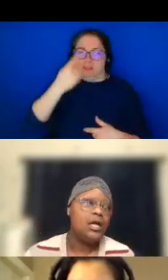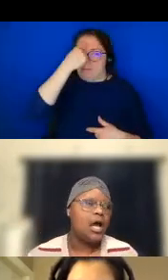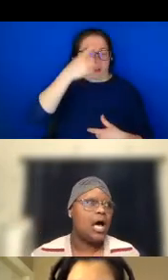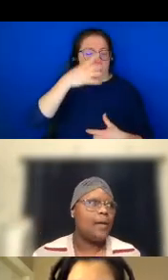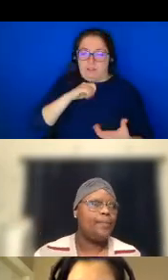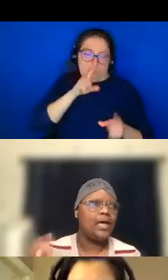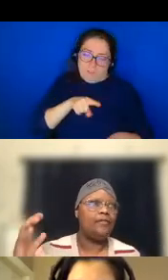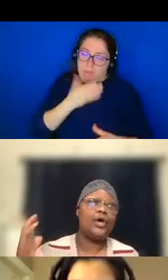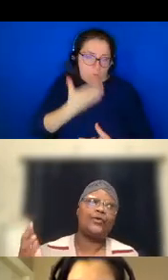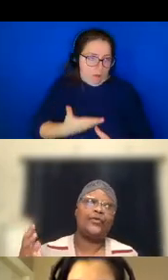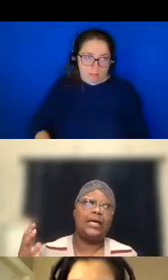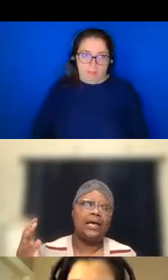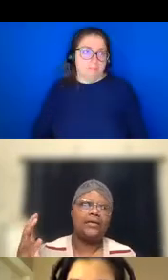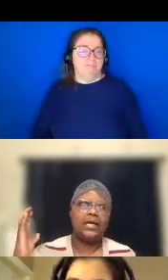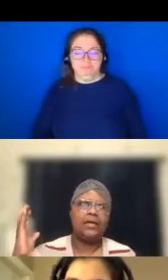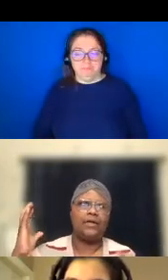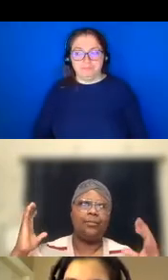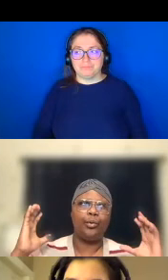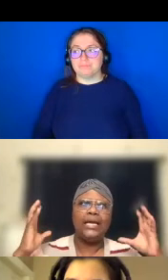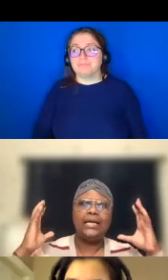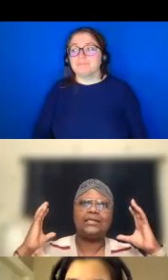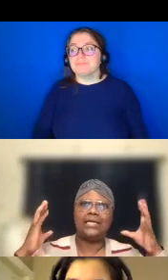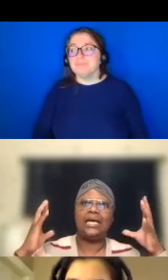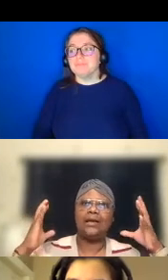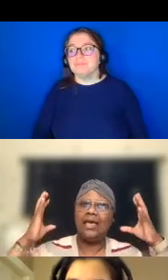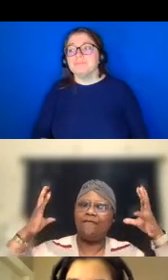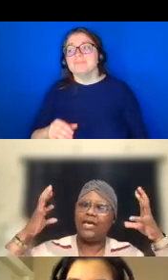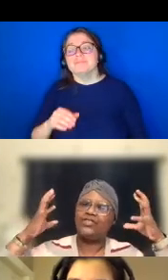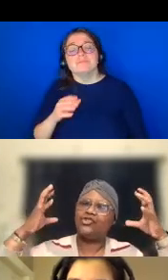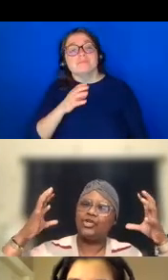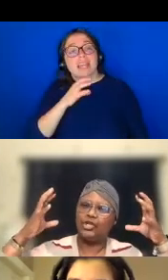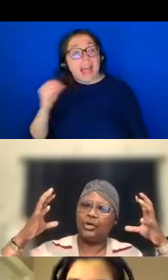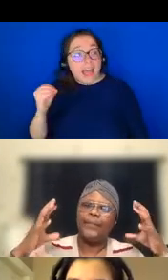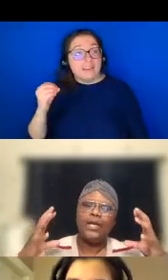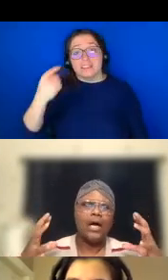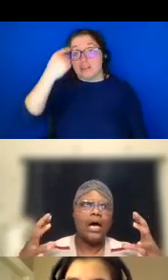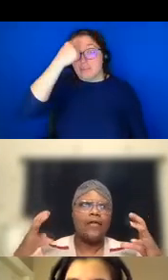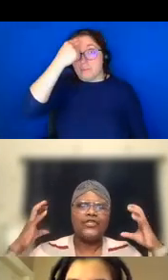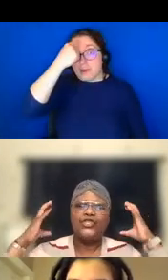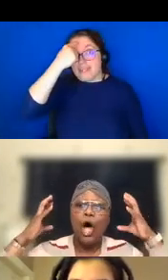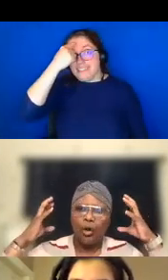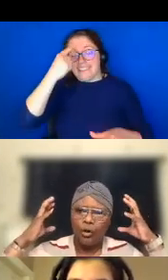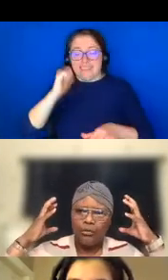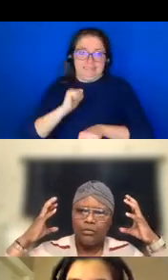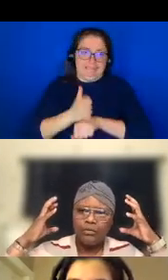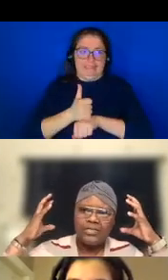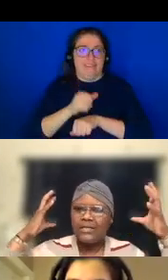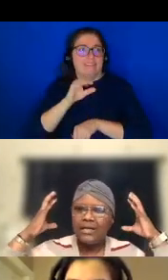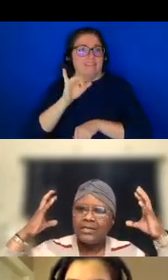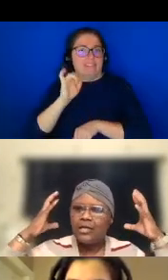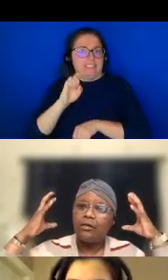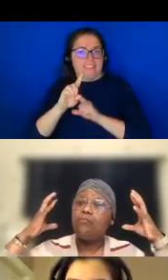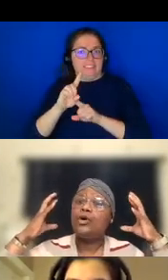negatively. The other thing is the brain is in a fixed structure. The skull